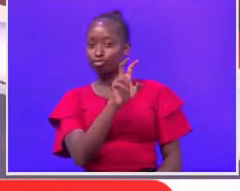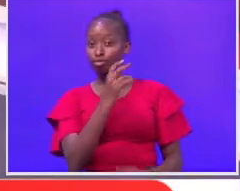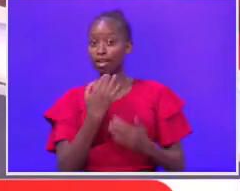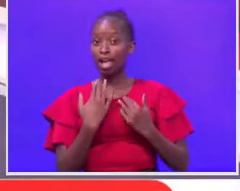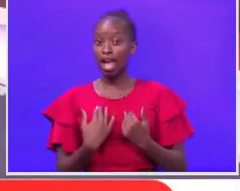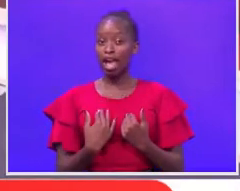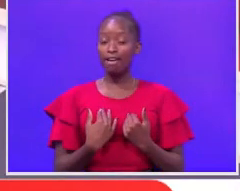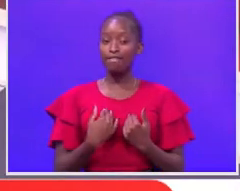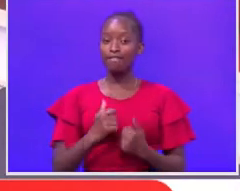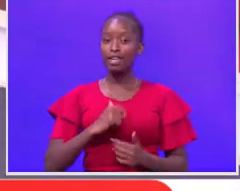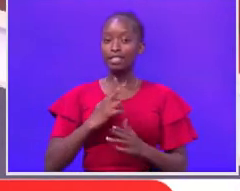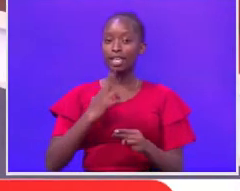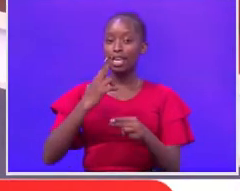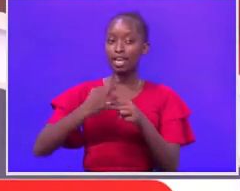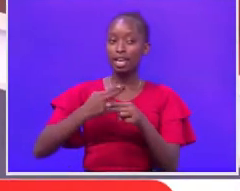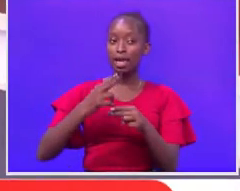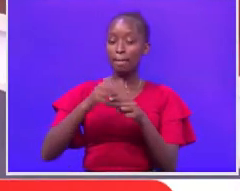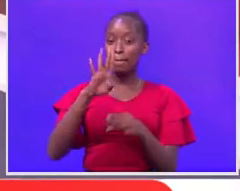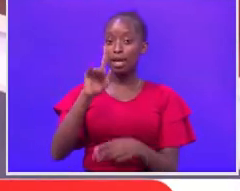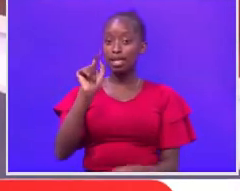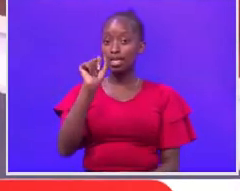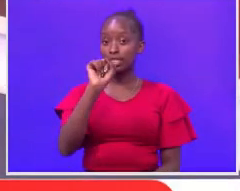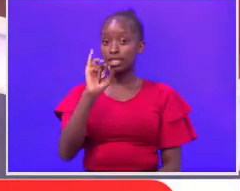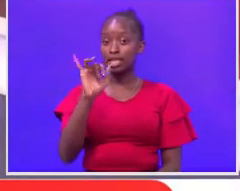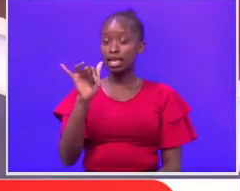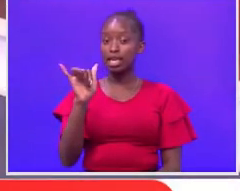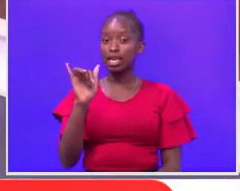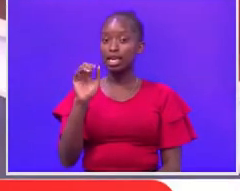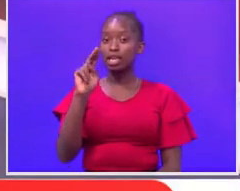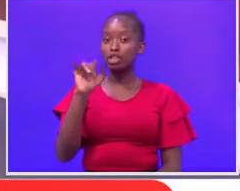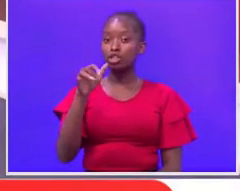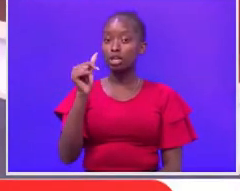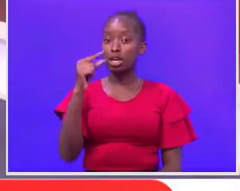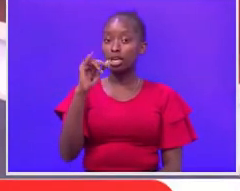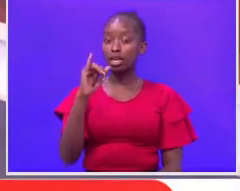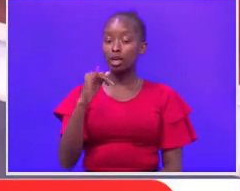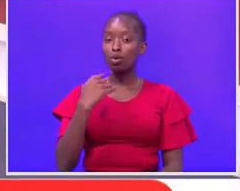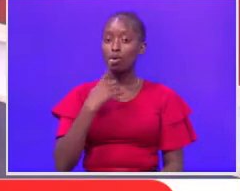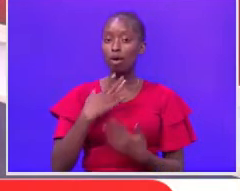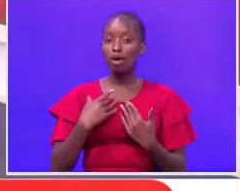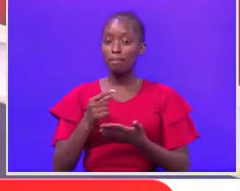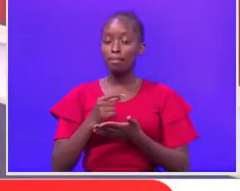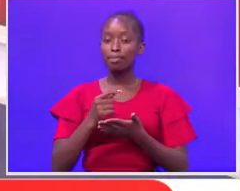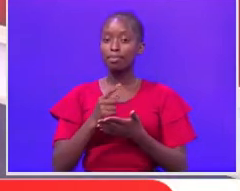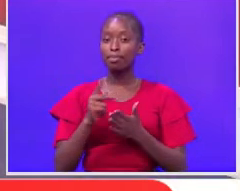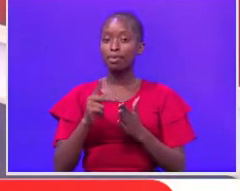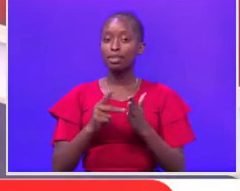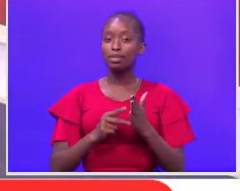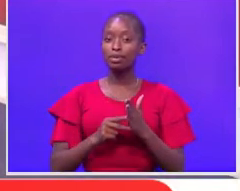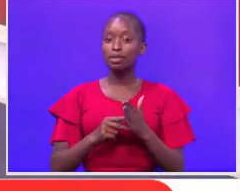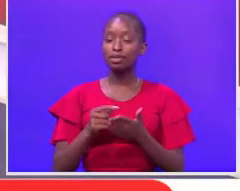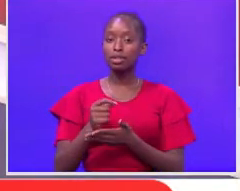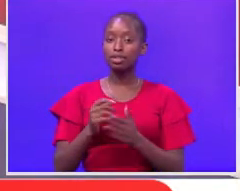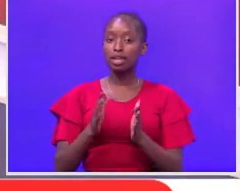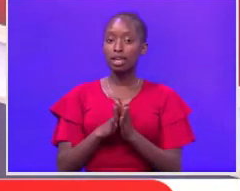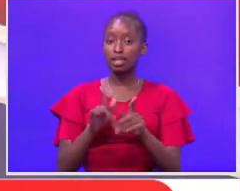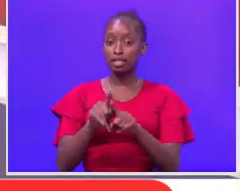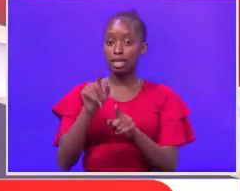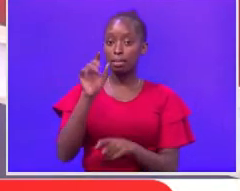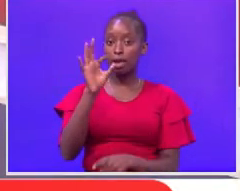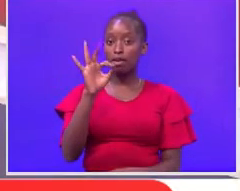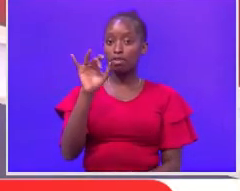tonight, none other than Betsy Njagi, the principal secretary for Blue Economy and Fisheries. Tonight,